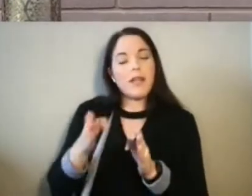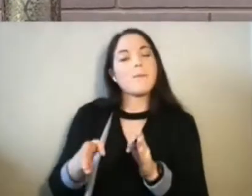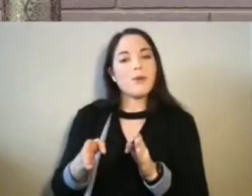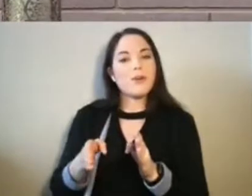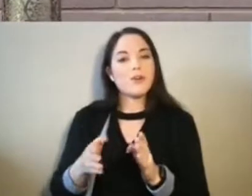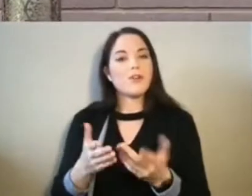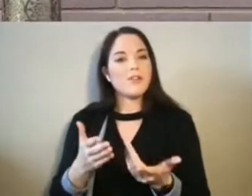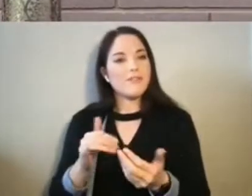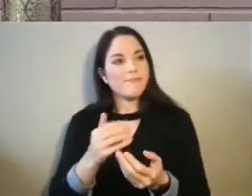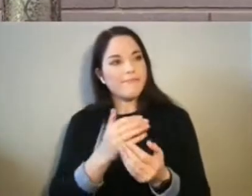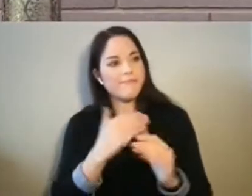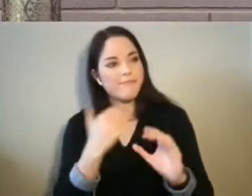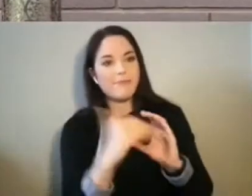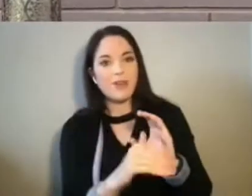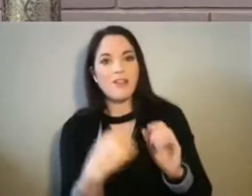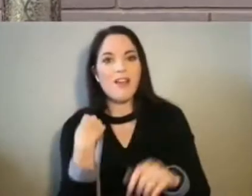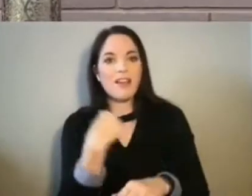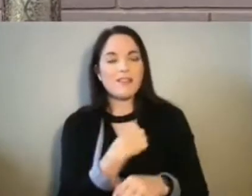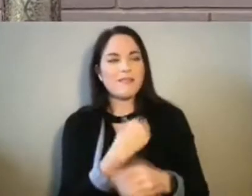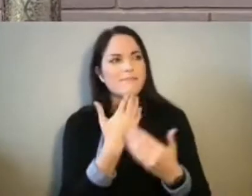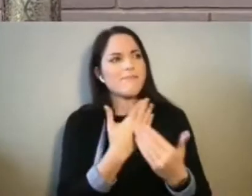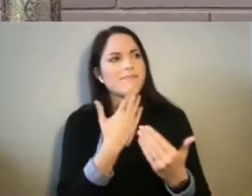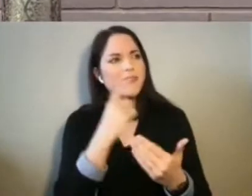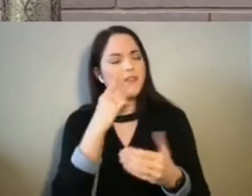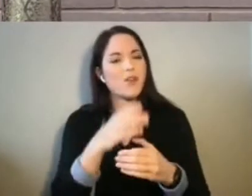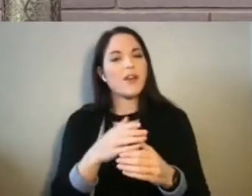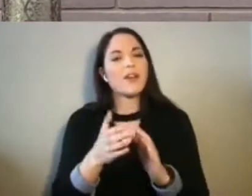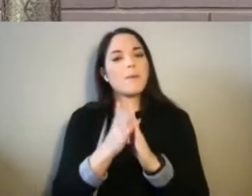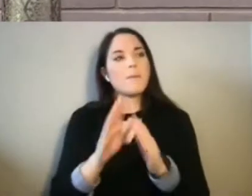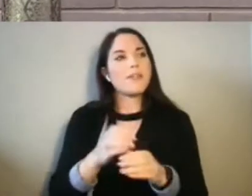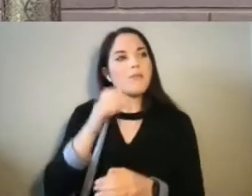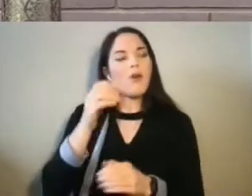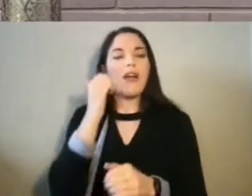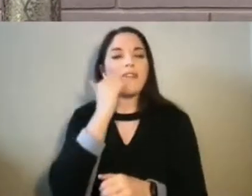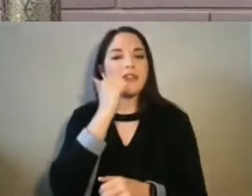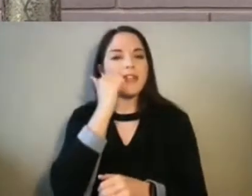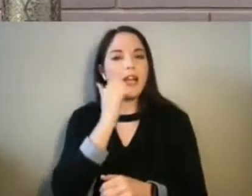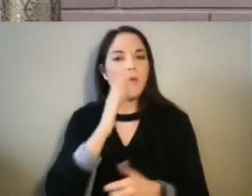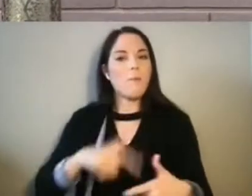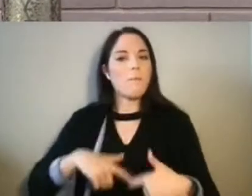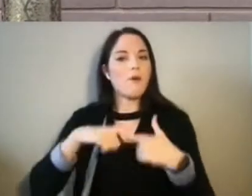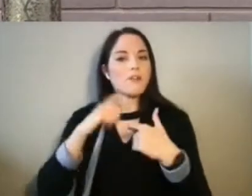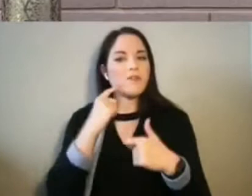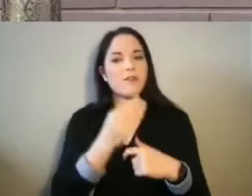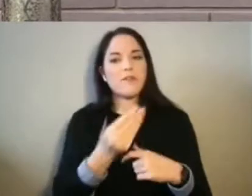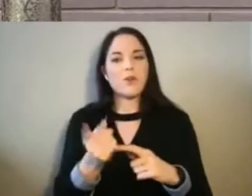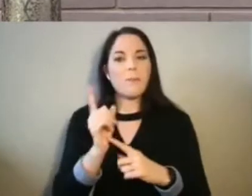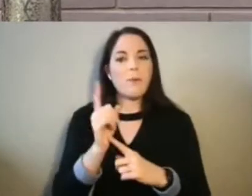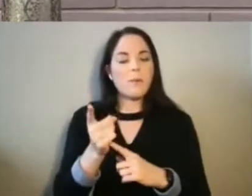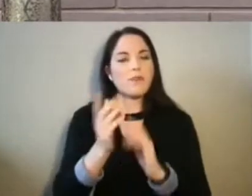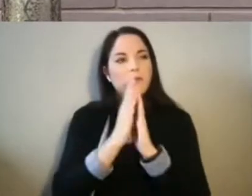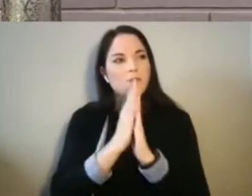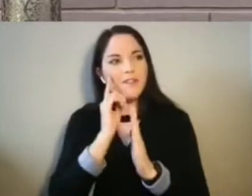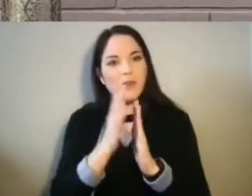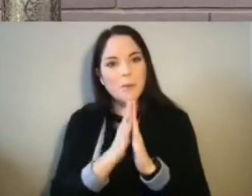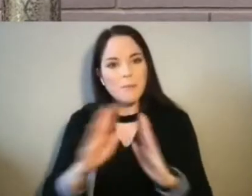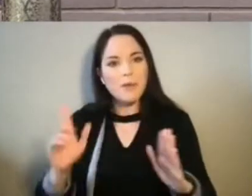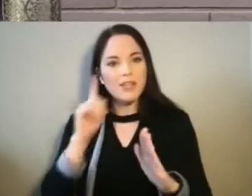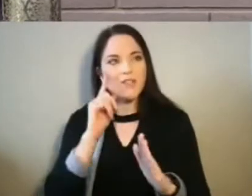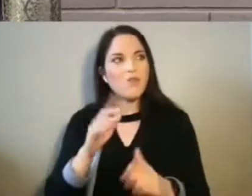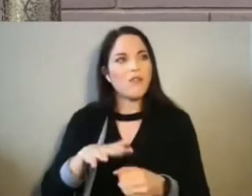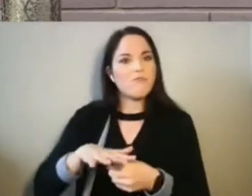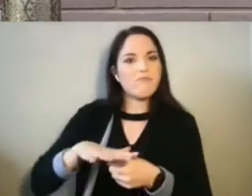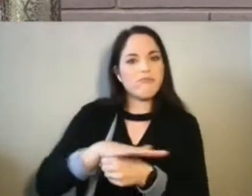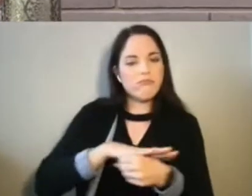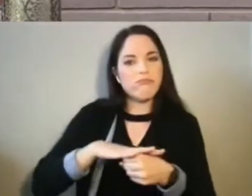Our peace pole is one of the small ways that MCCDC is a gift to our neighbors. It may not